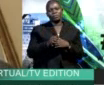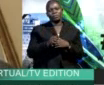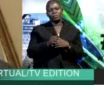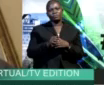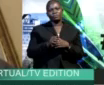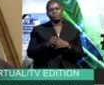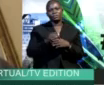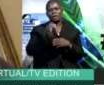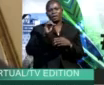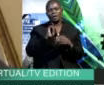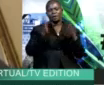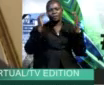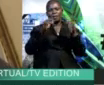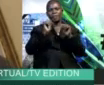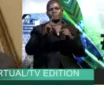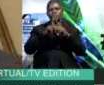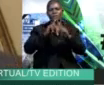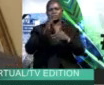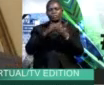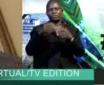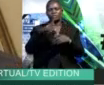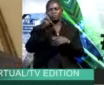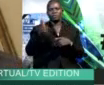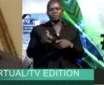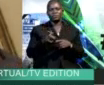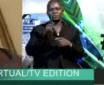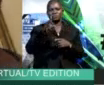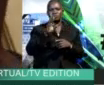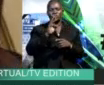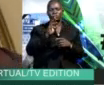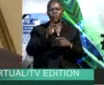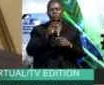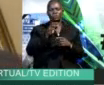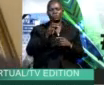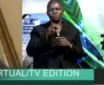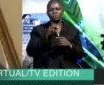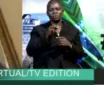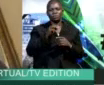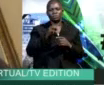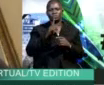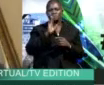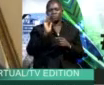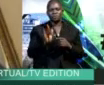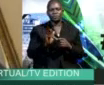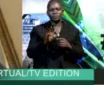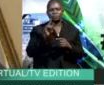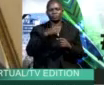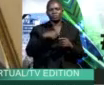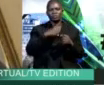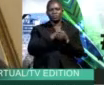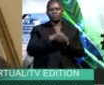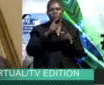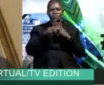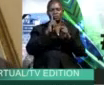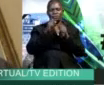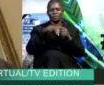was able to answer some of your questions. You did. Although I obviously would have loved to